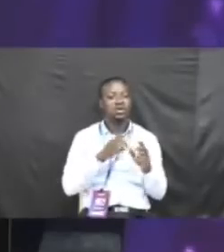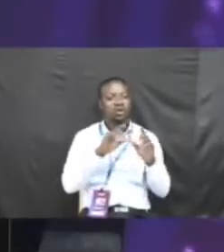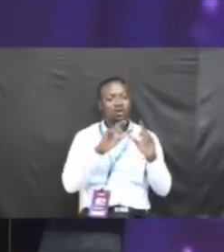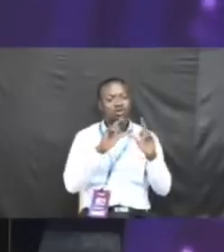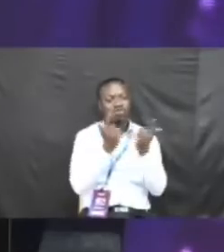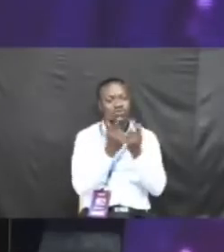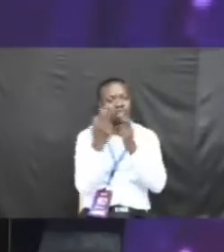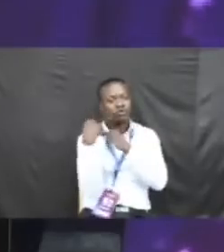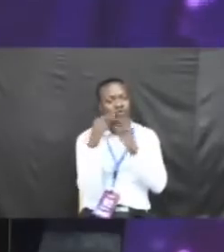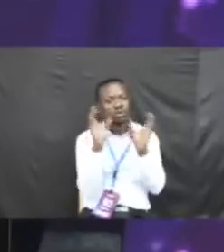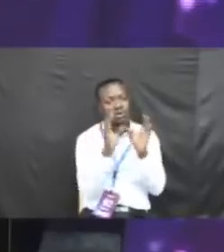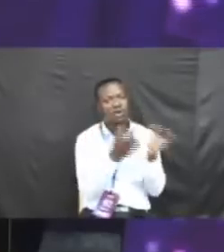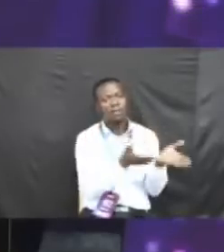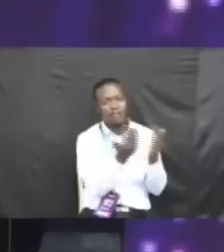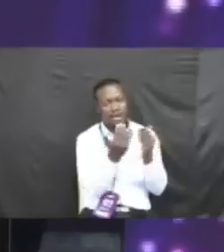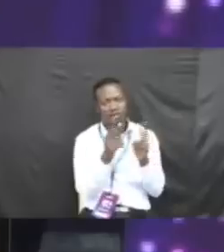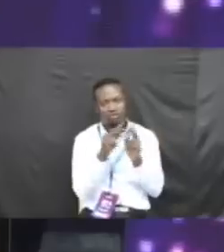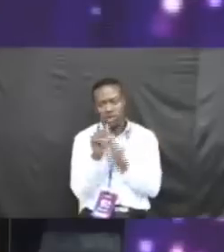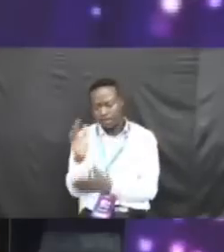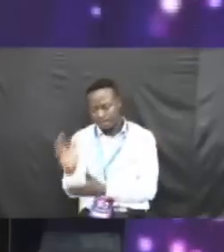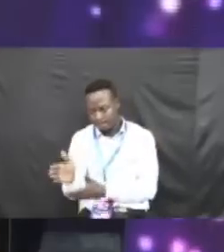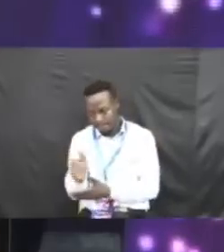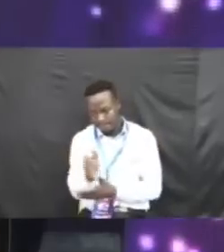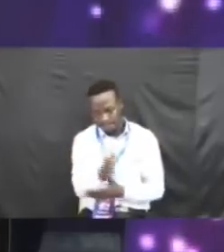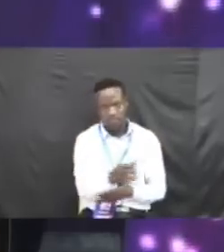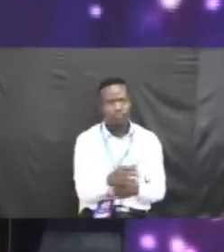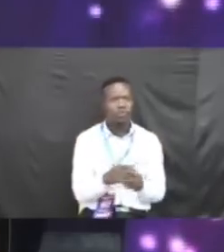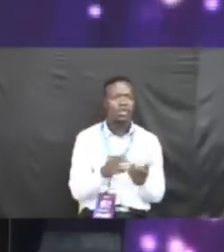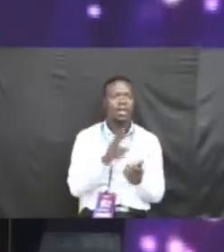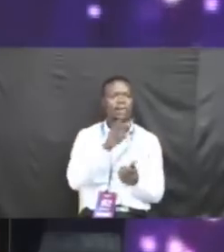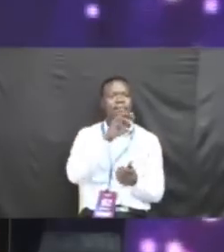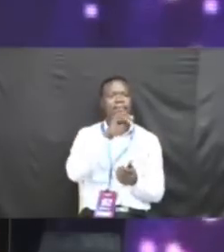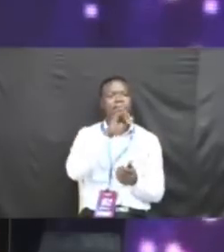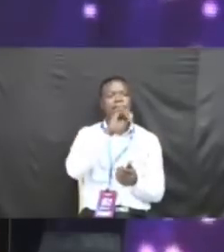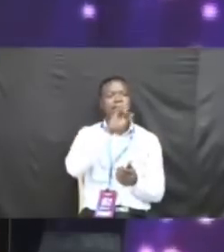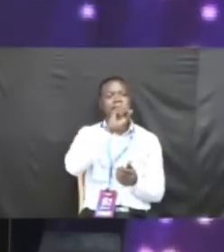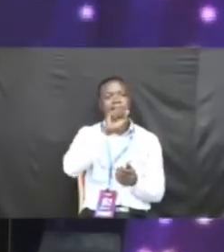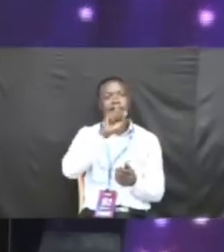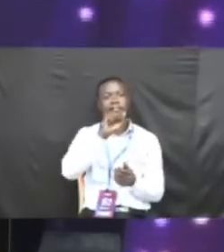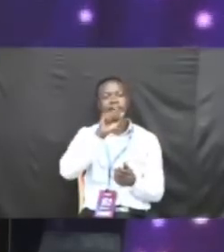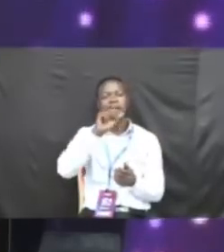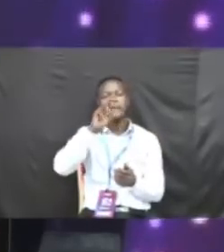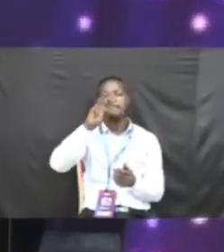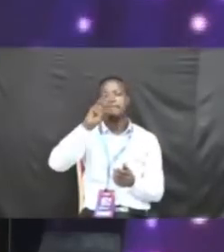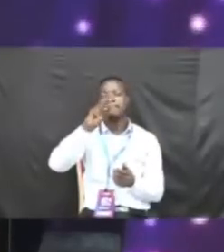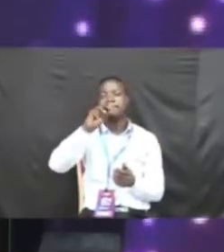help us. Miss Mame aua